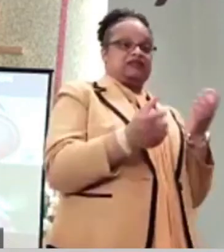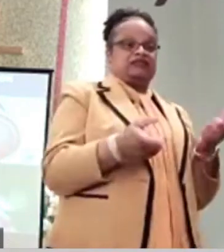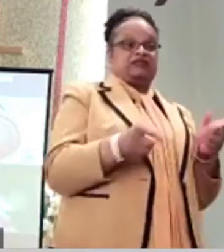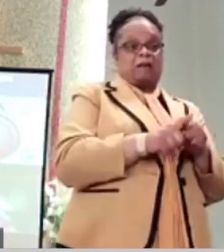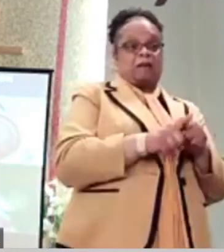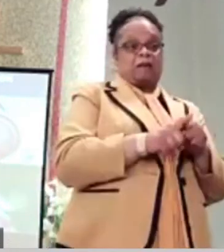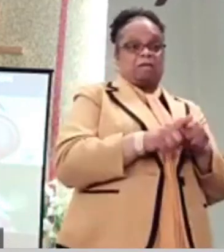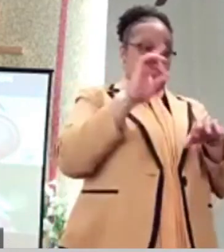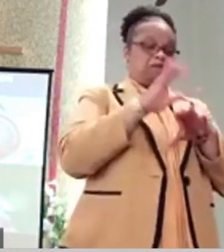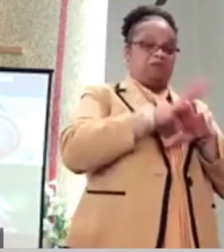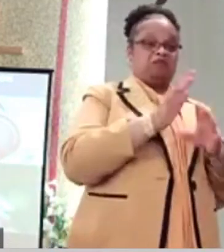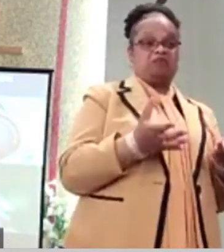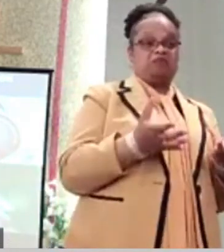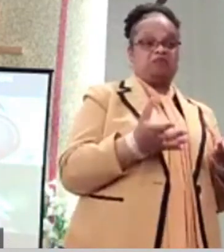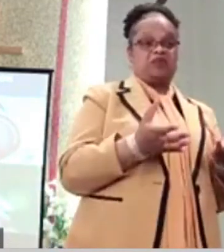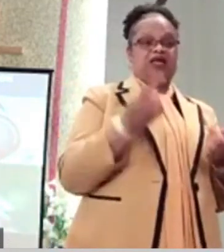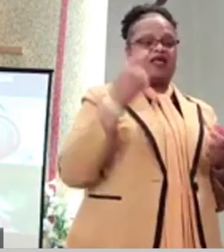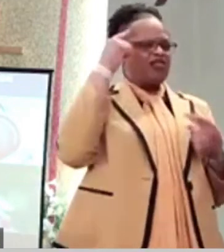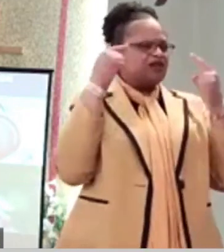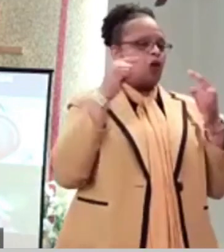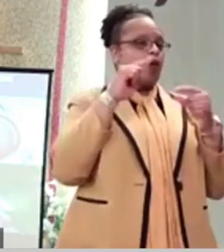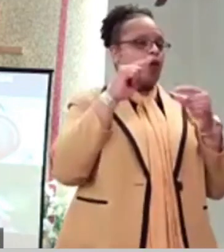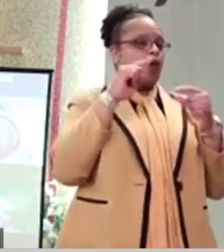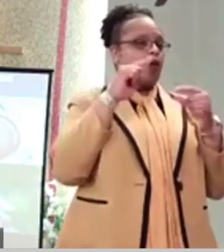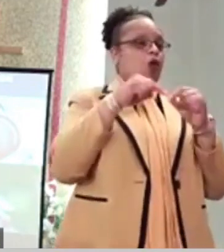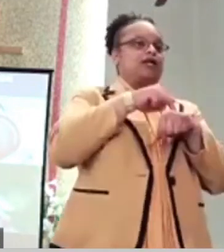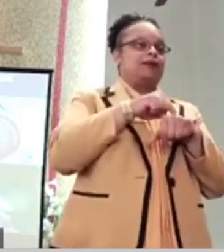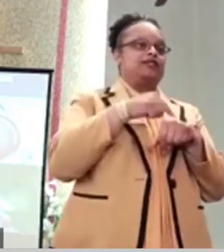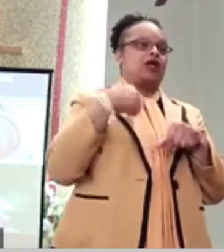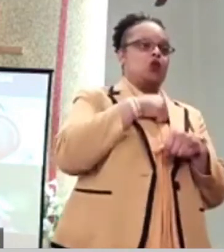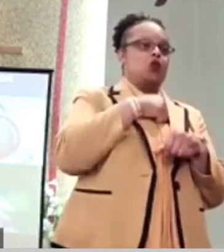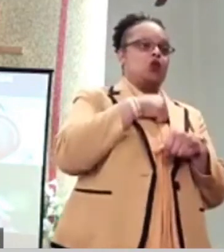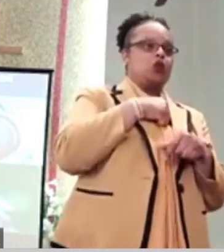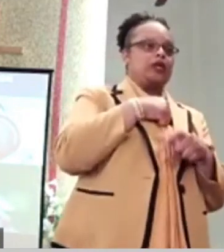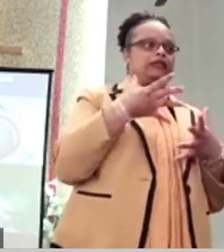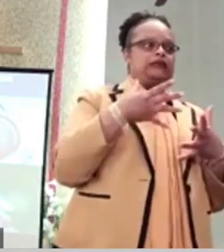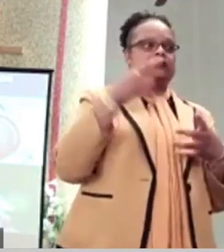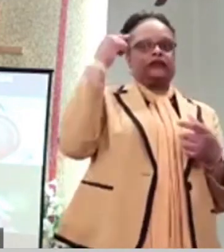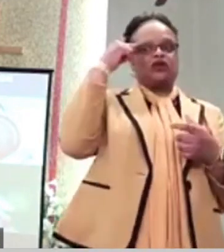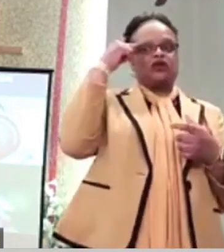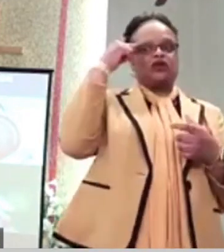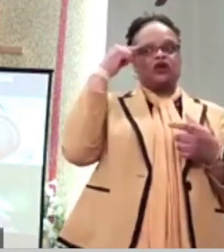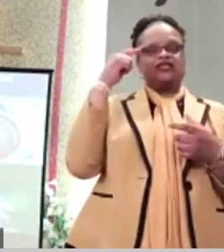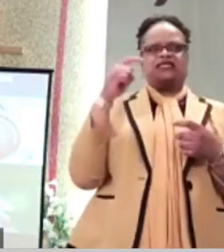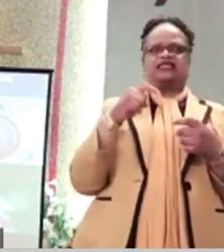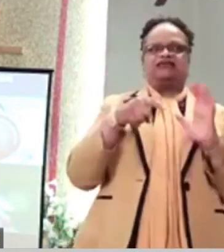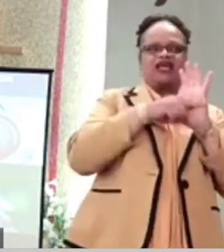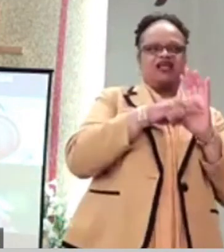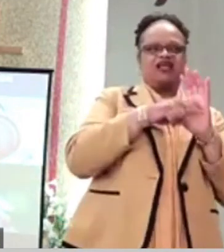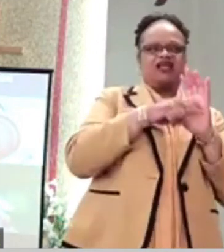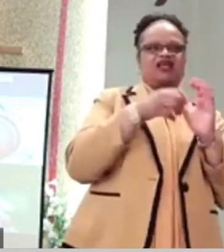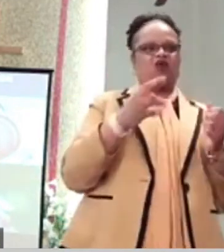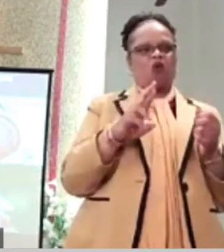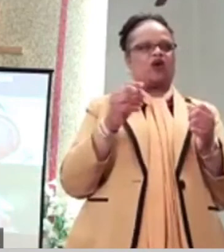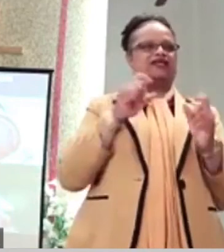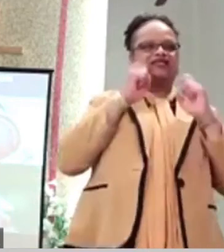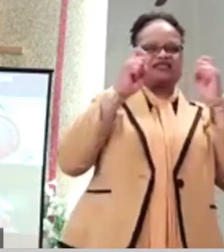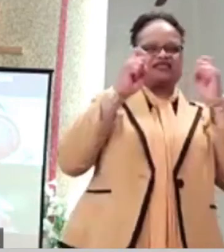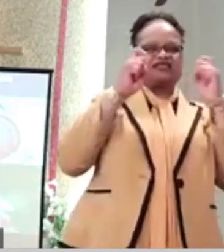mosquito, think of all the times while we were in Christ, we had impure and sinful thoughts, or all the times we've been